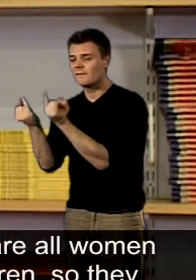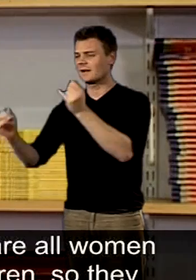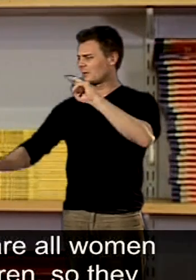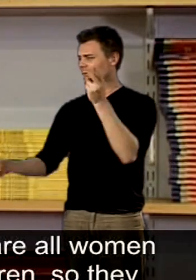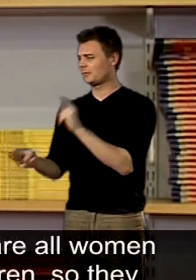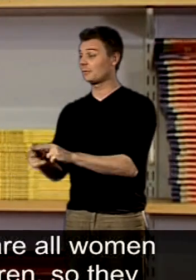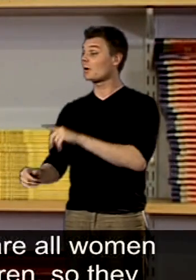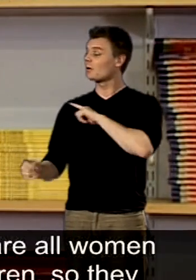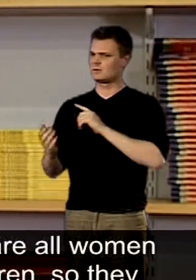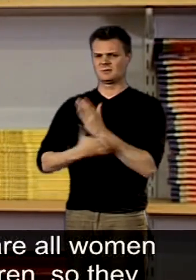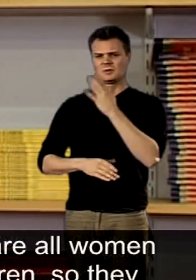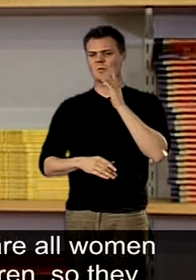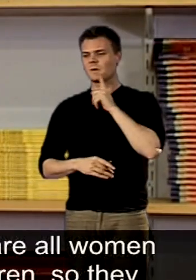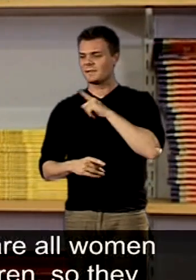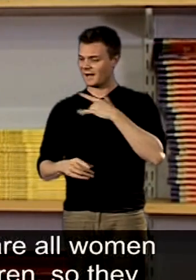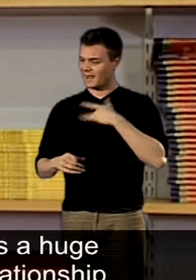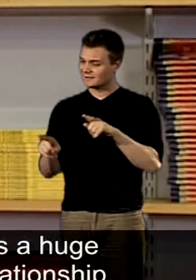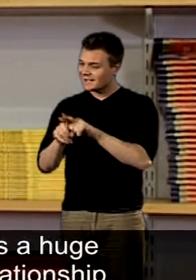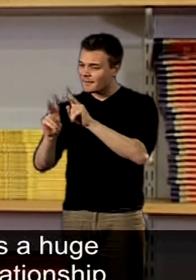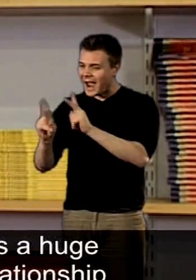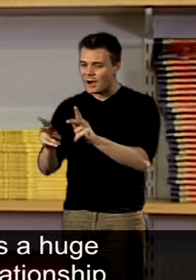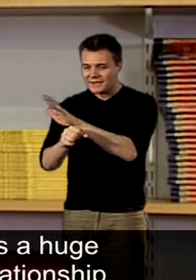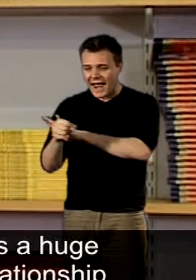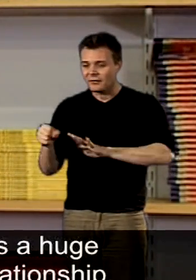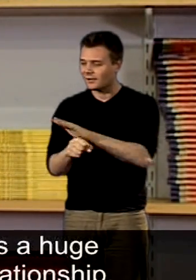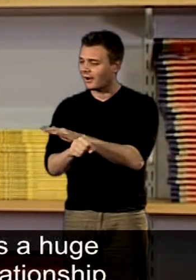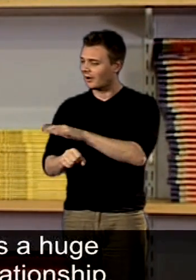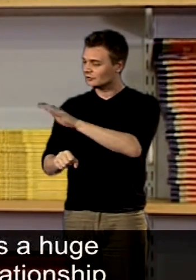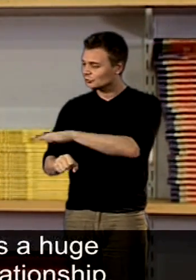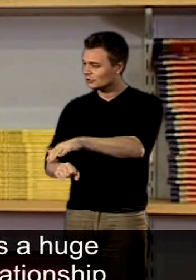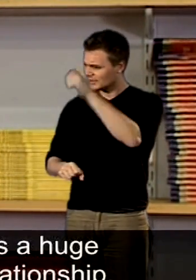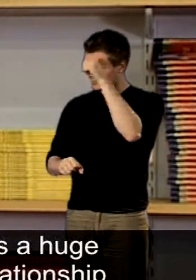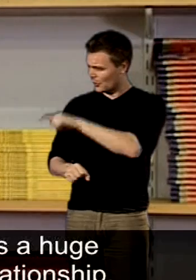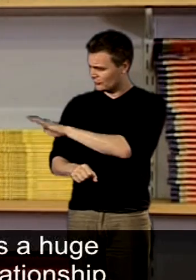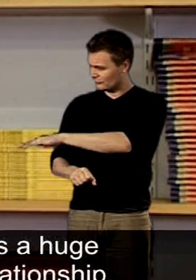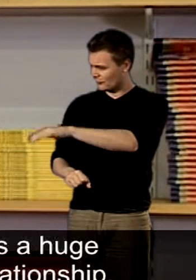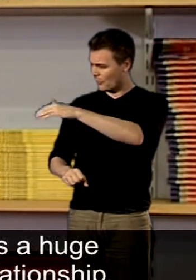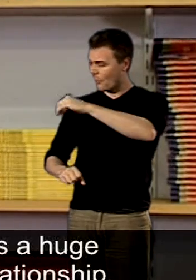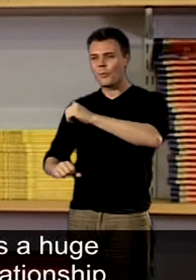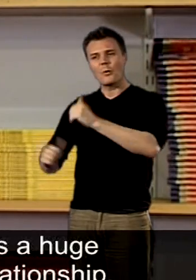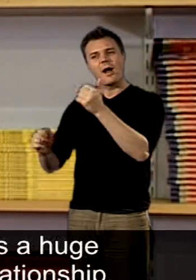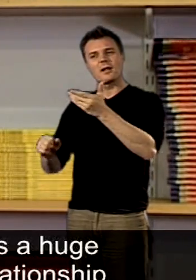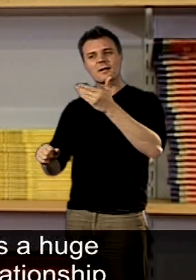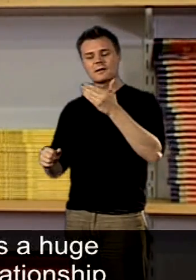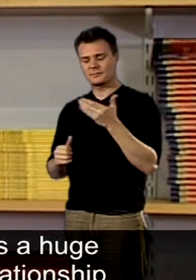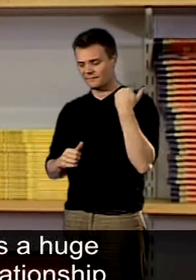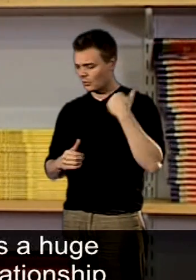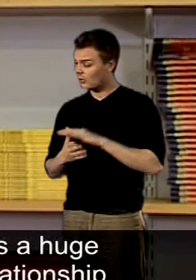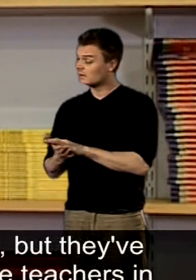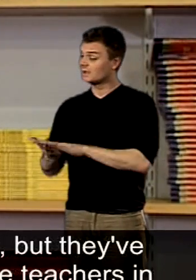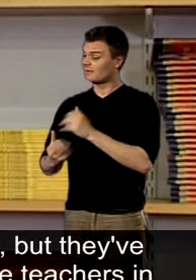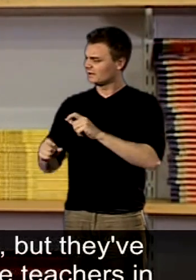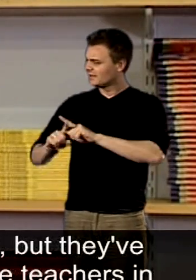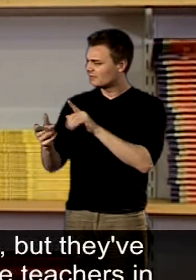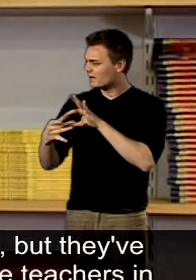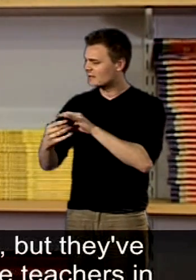all women who live on the estates of our children. So they know the children very well, which is a huge bonus. And they have a different relationship. Not